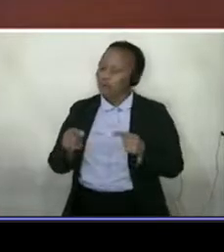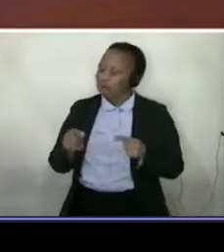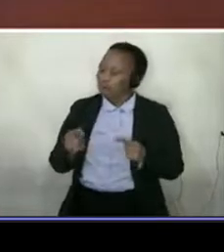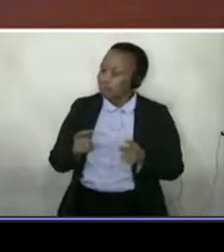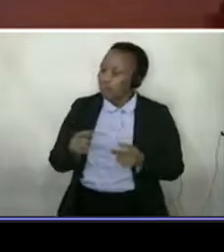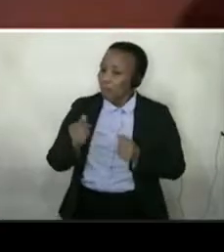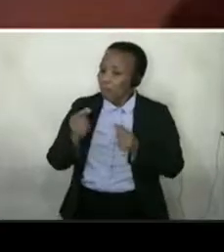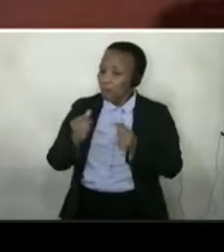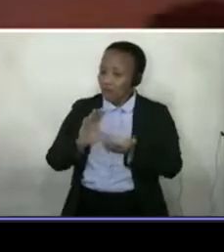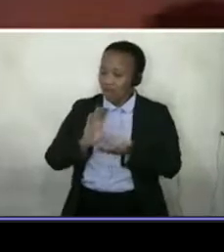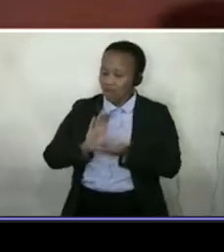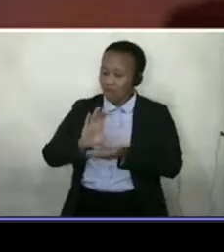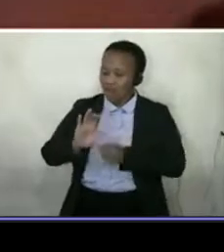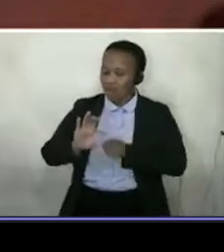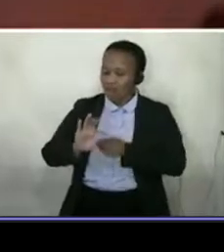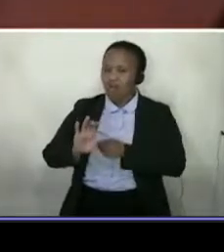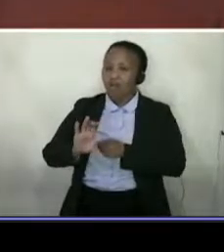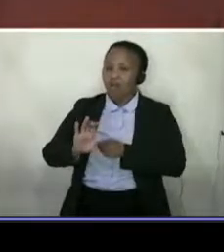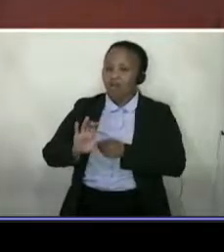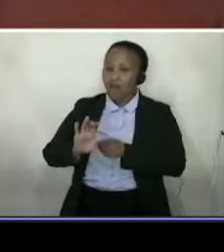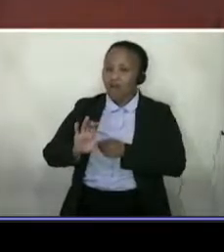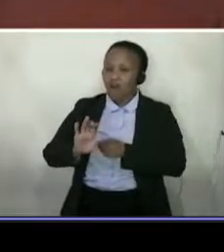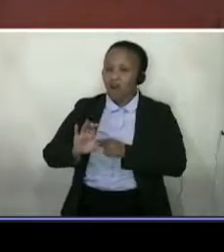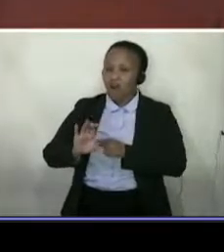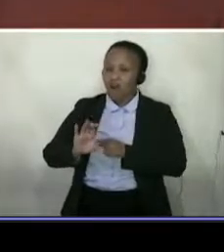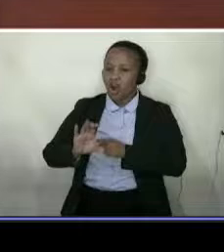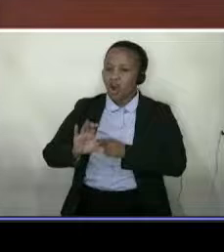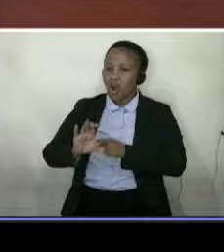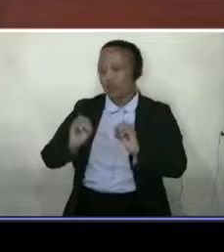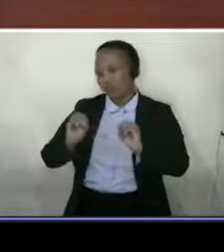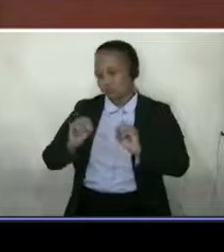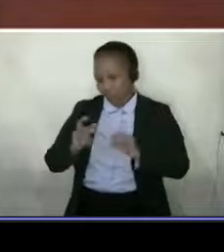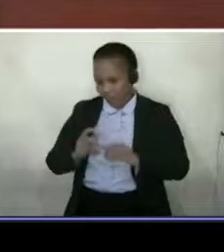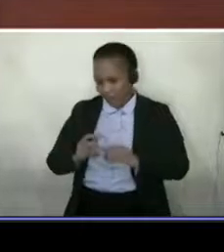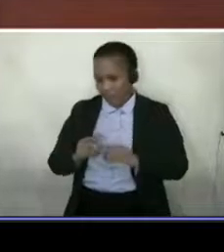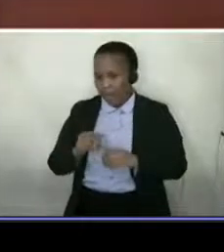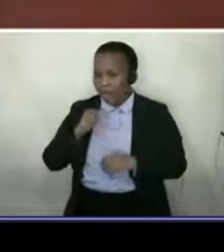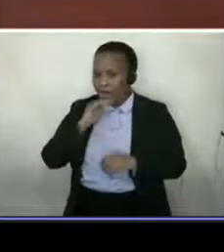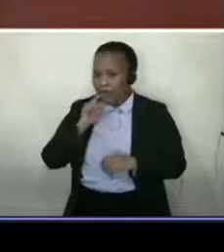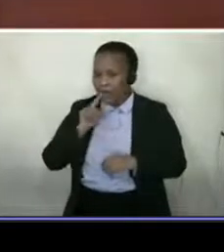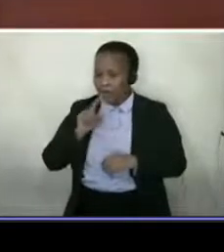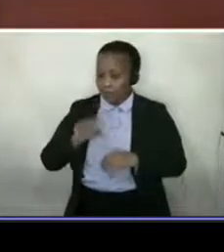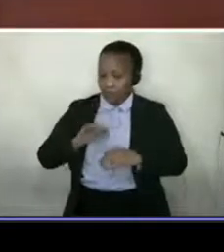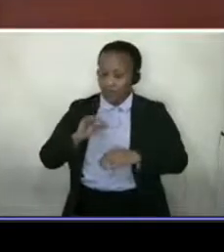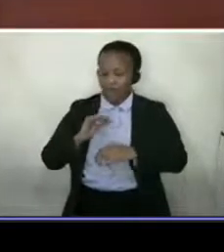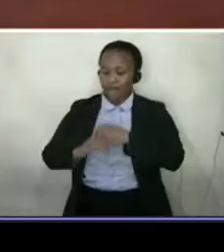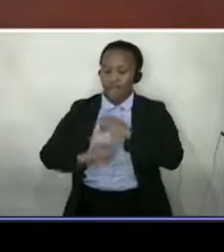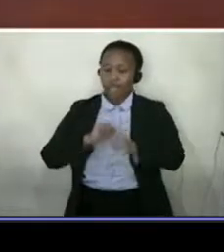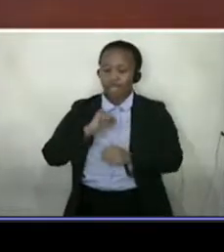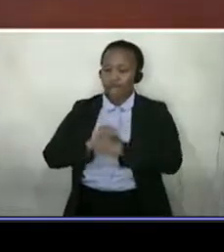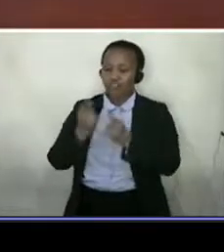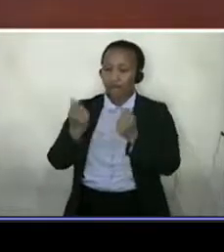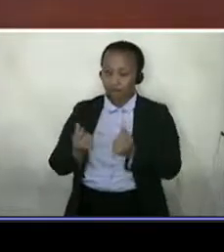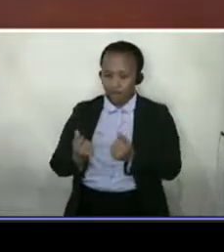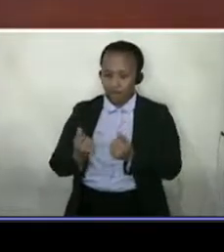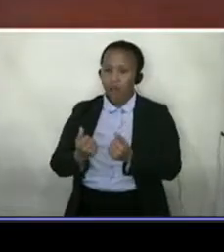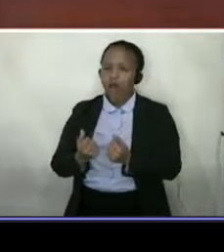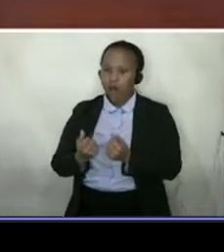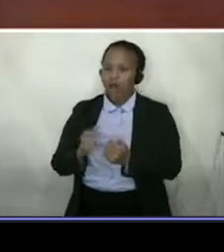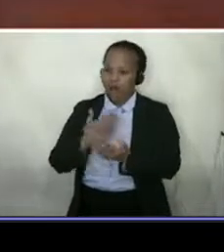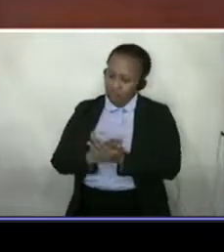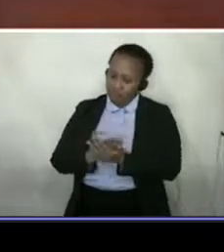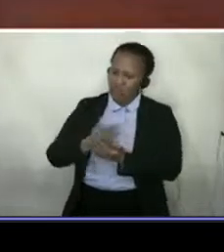honorable members, incurred in prior financial years has not yet been authorized or written